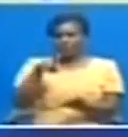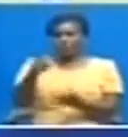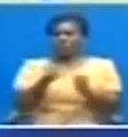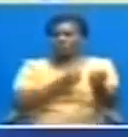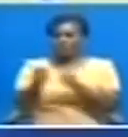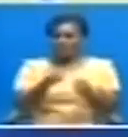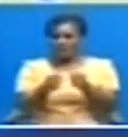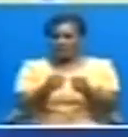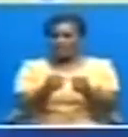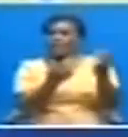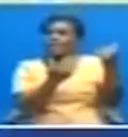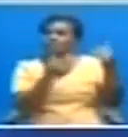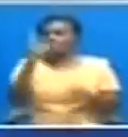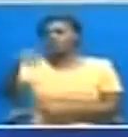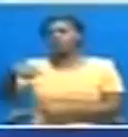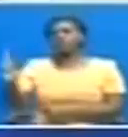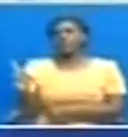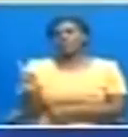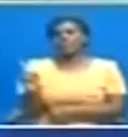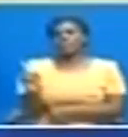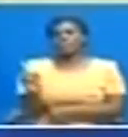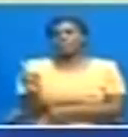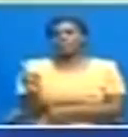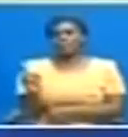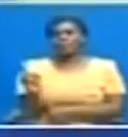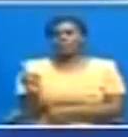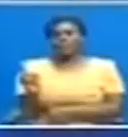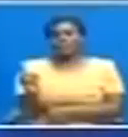fight expecting to win.